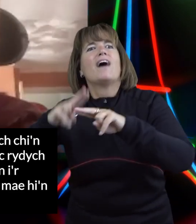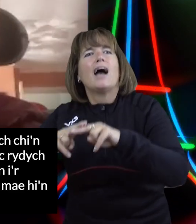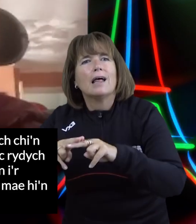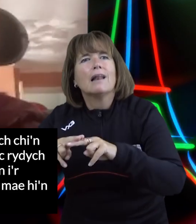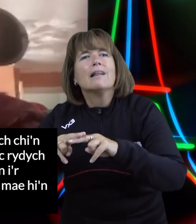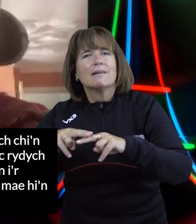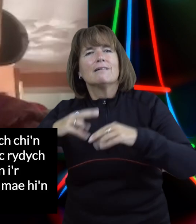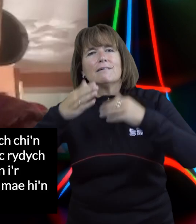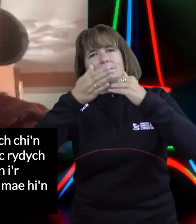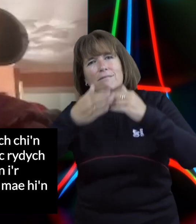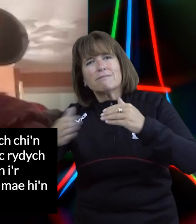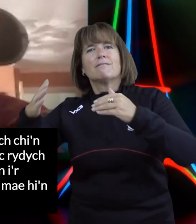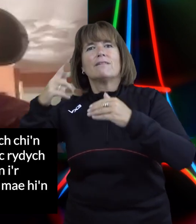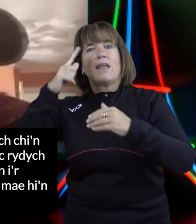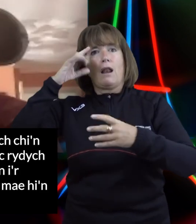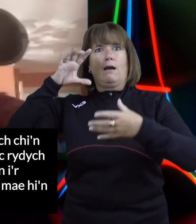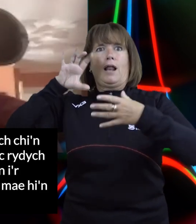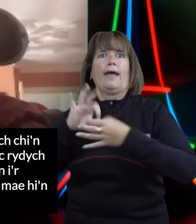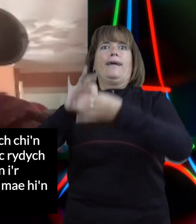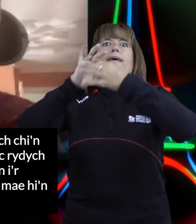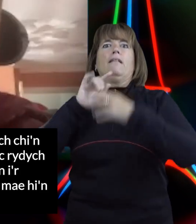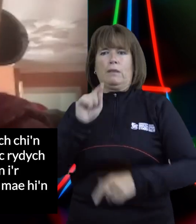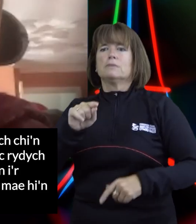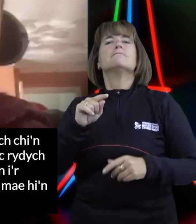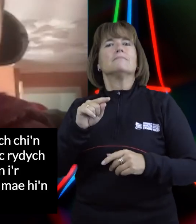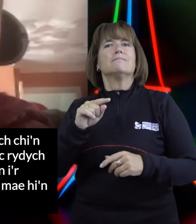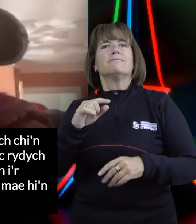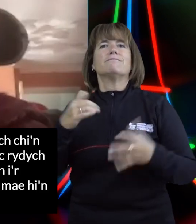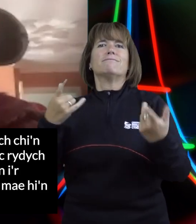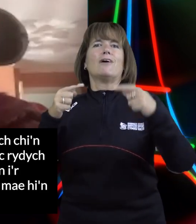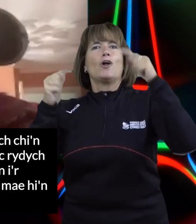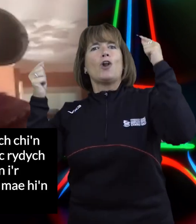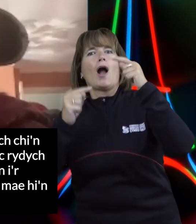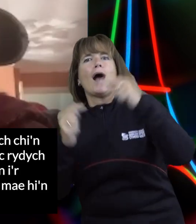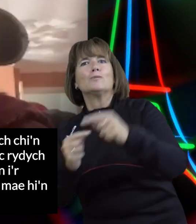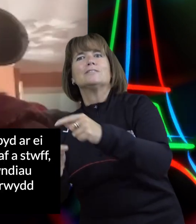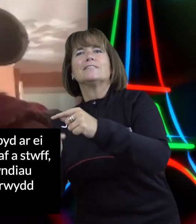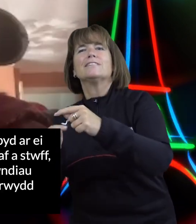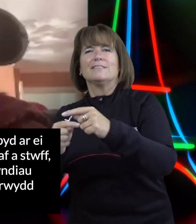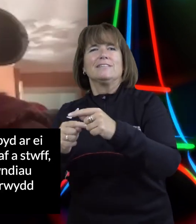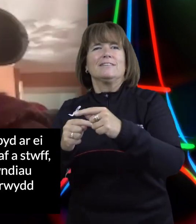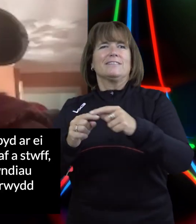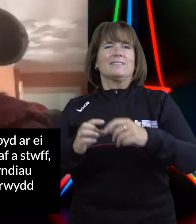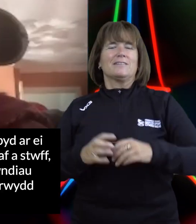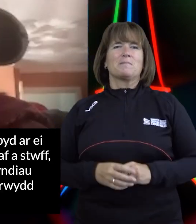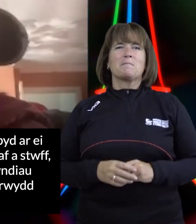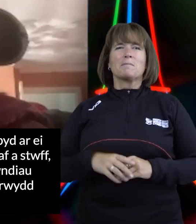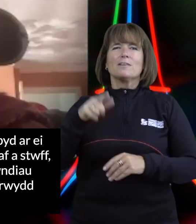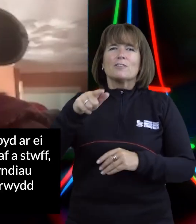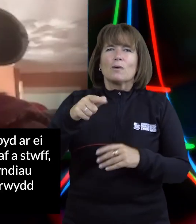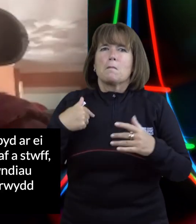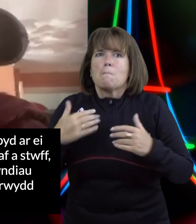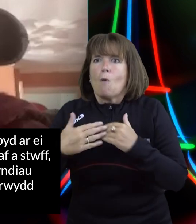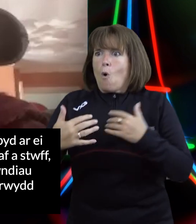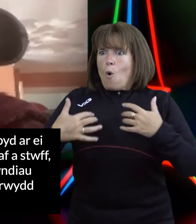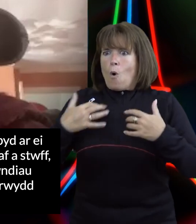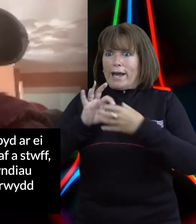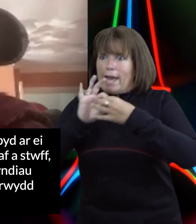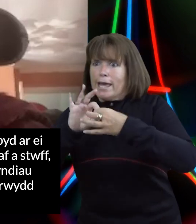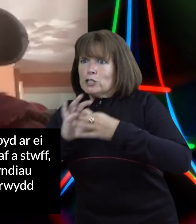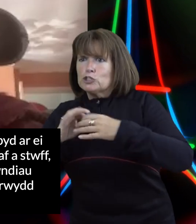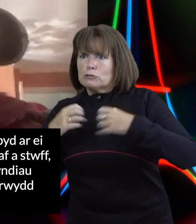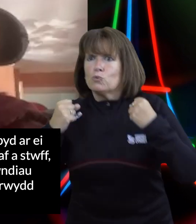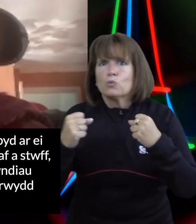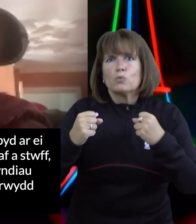onwards, I tend to click. For me, that's where when it's knockout, I think I prefer it. I think it just keeps me a bit